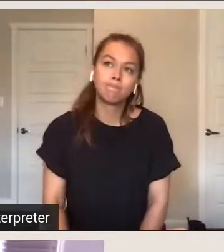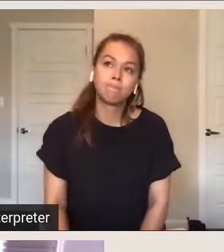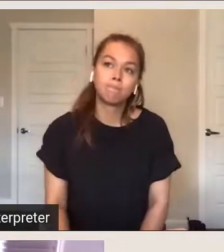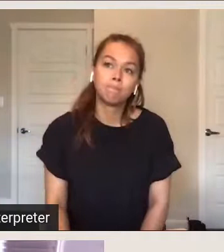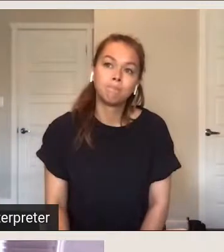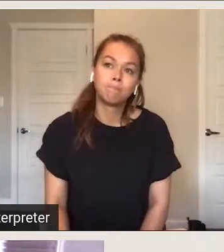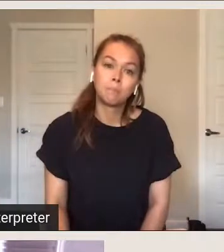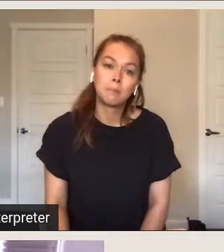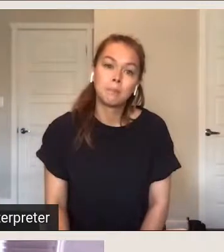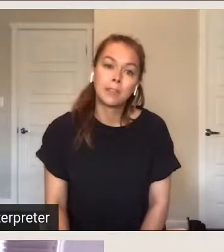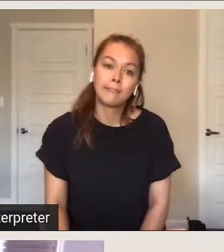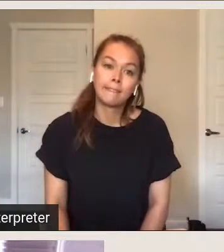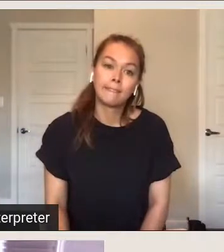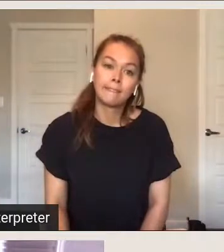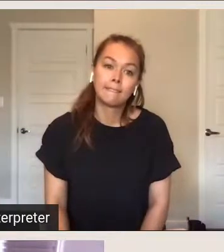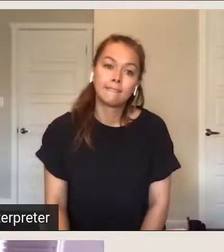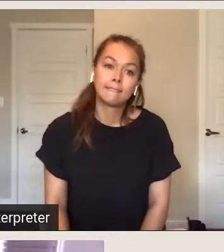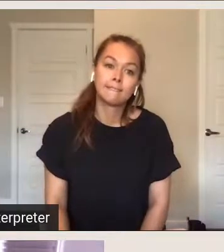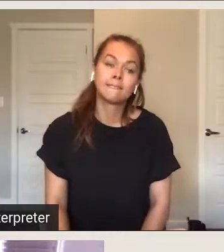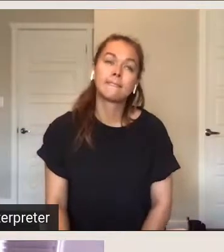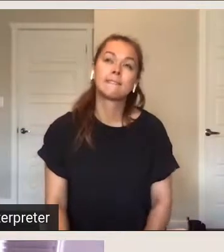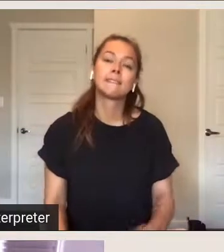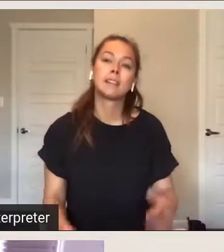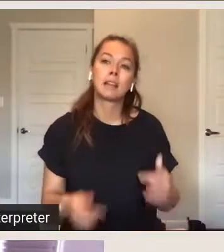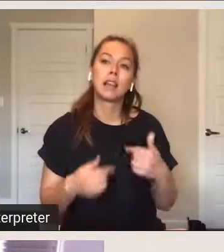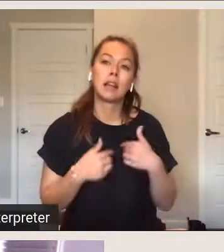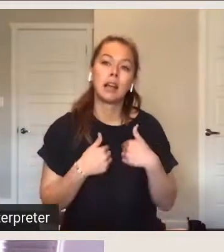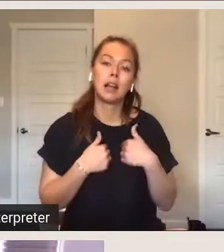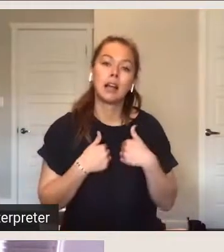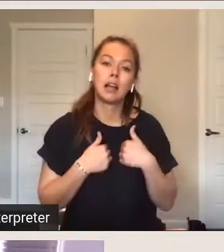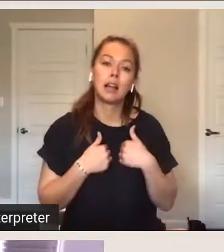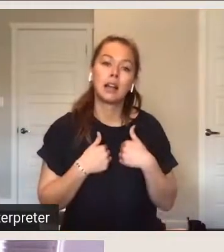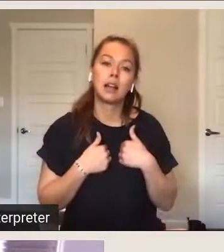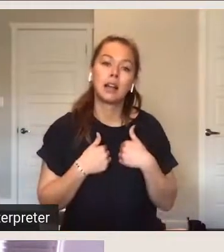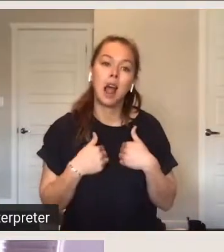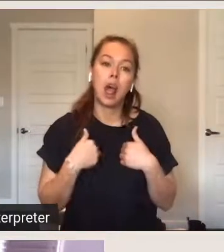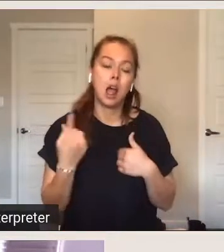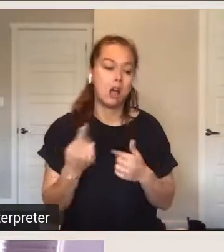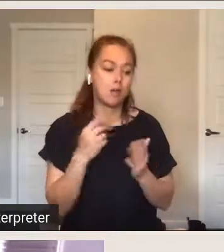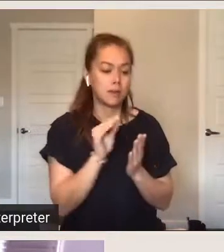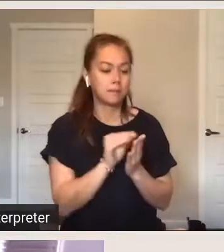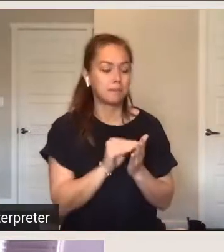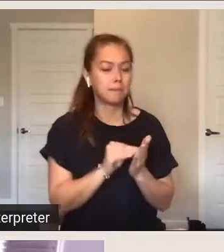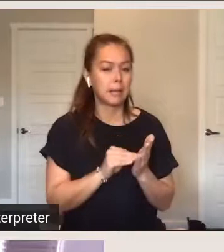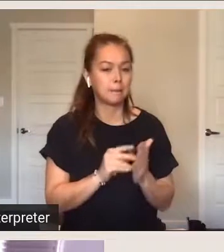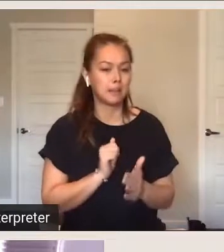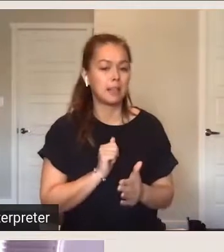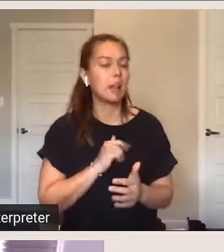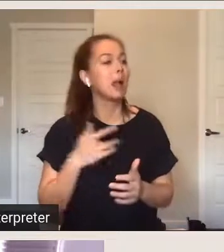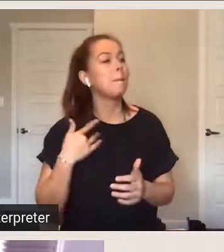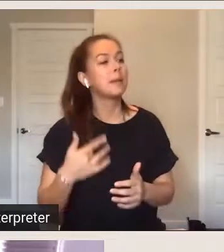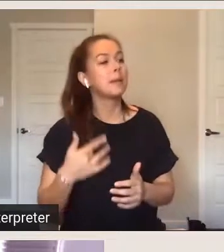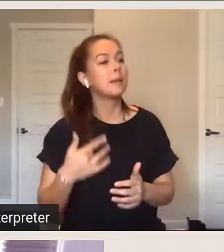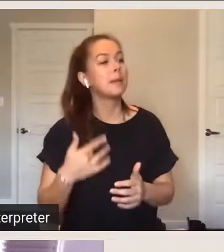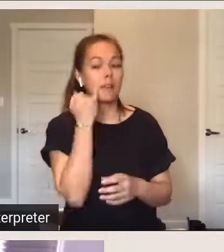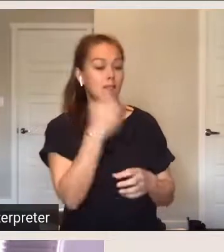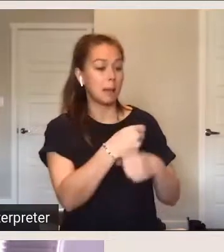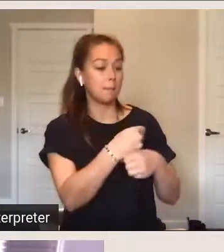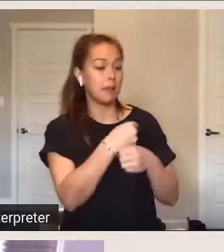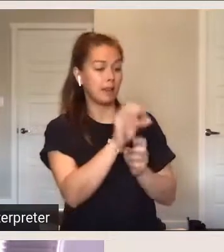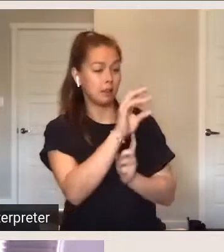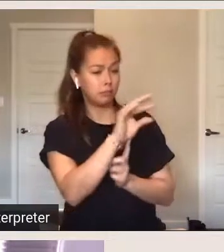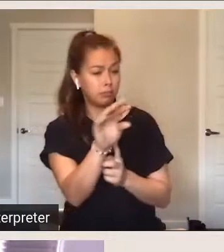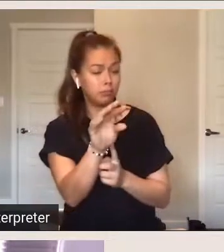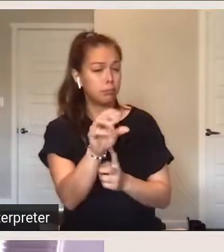filmmaker myself. So a lot of time, you know, filmmakers don't really document their own life. And that I don't know why,